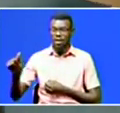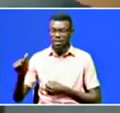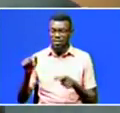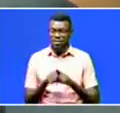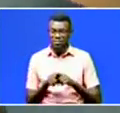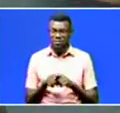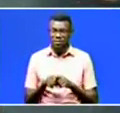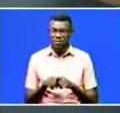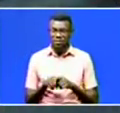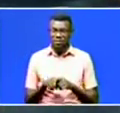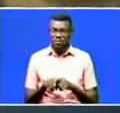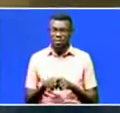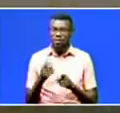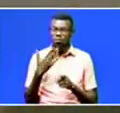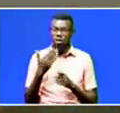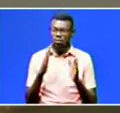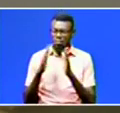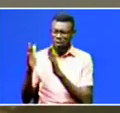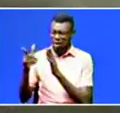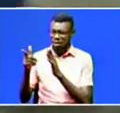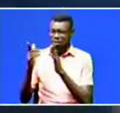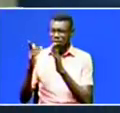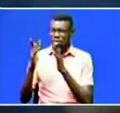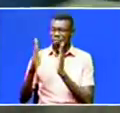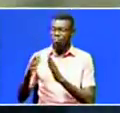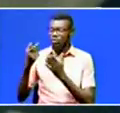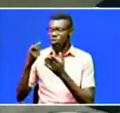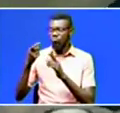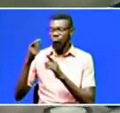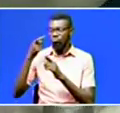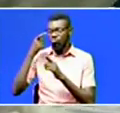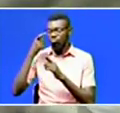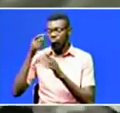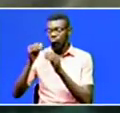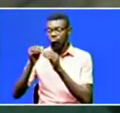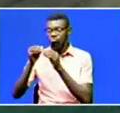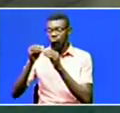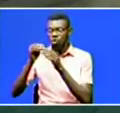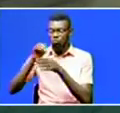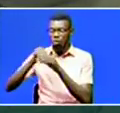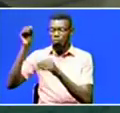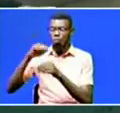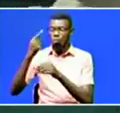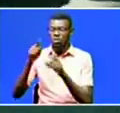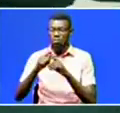first, and then we are going to prepare the recipient. Once we have prepared the recipient,